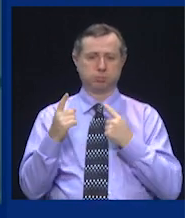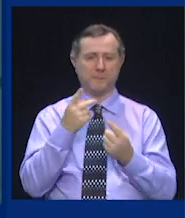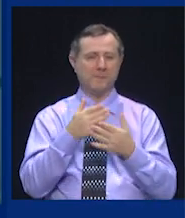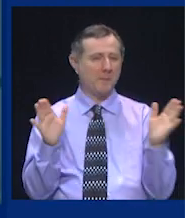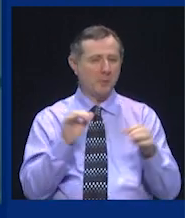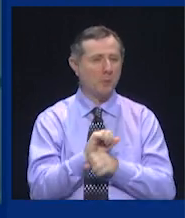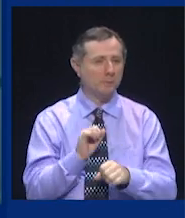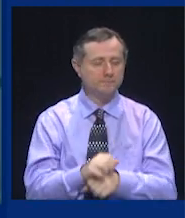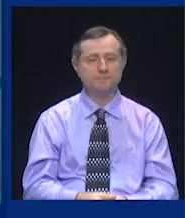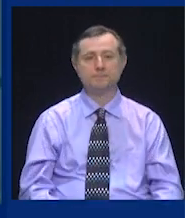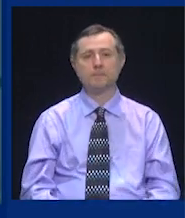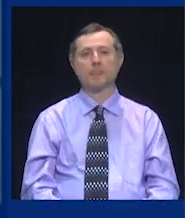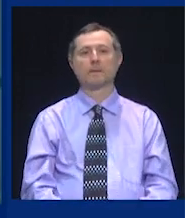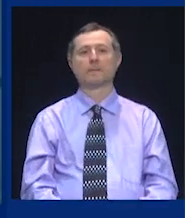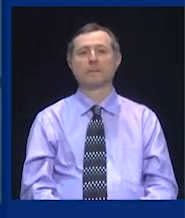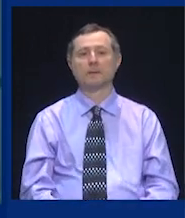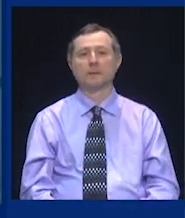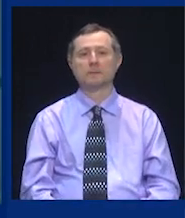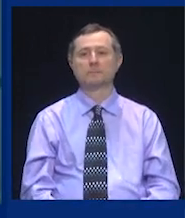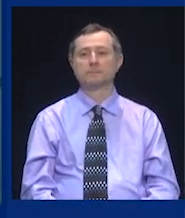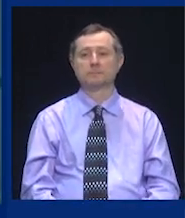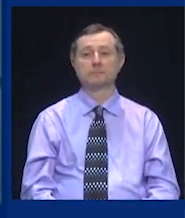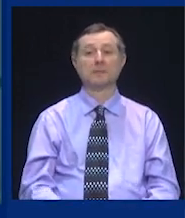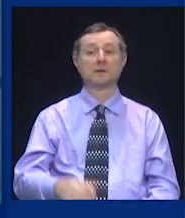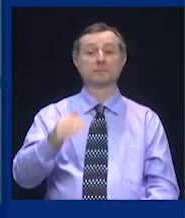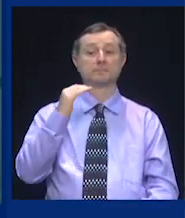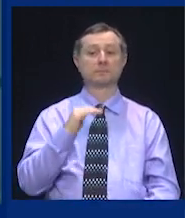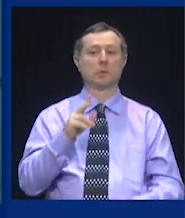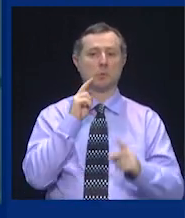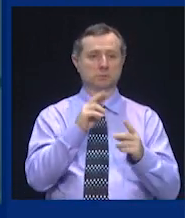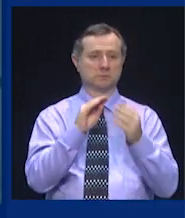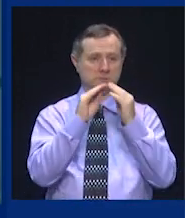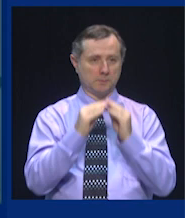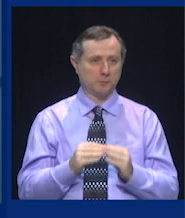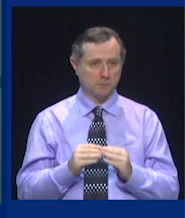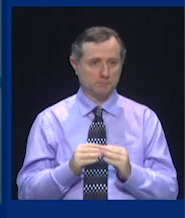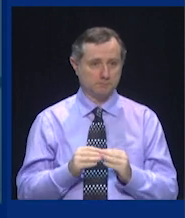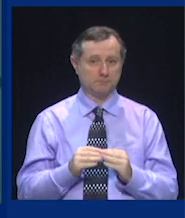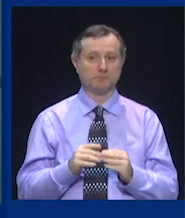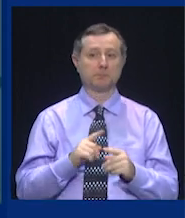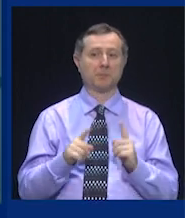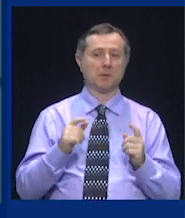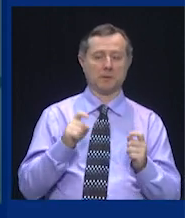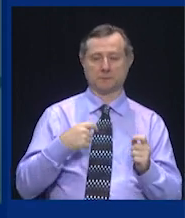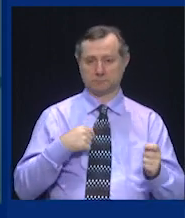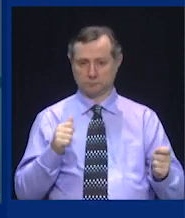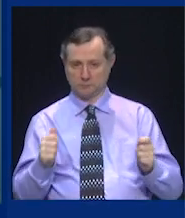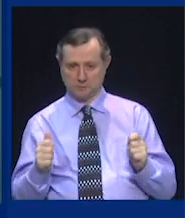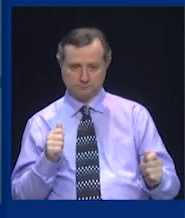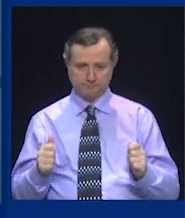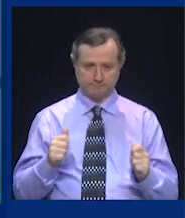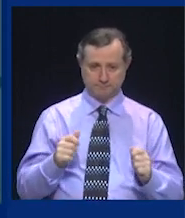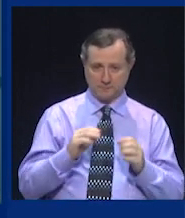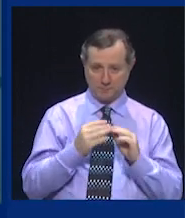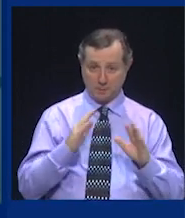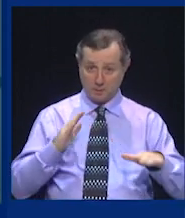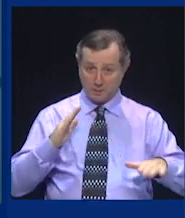then watch the numbers and adjust as the numbers adjust.